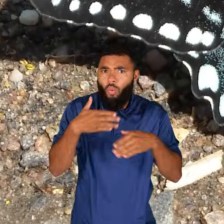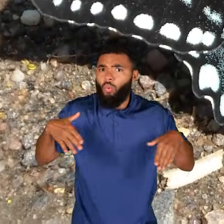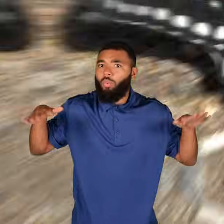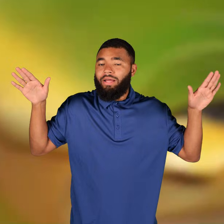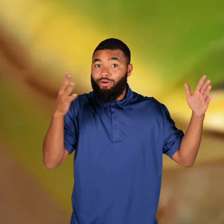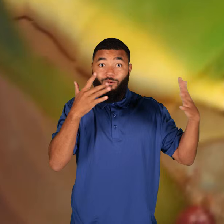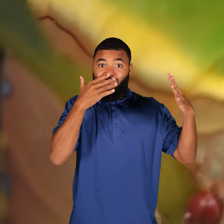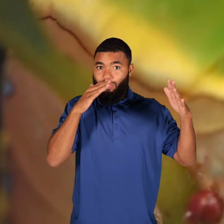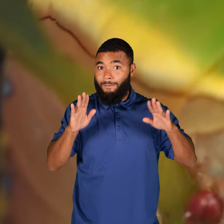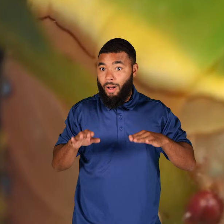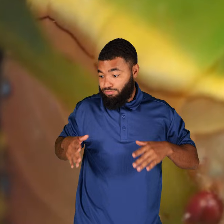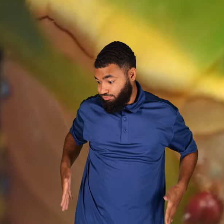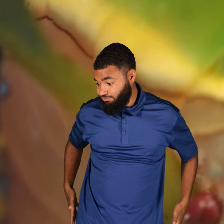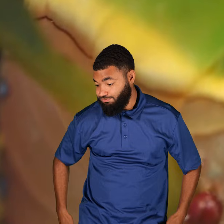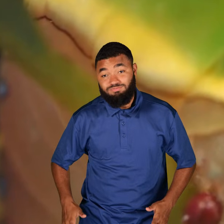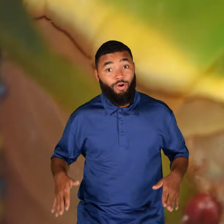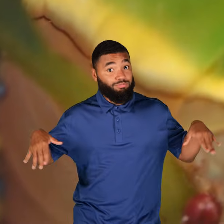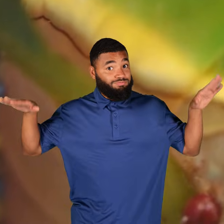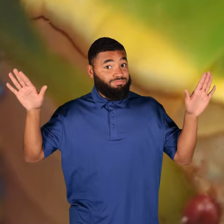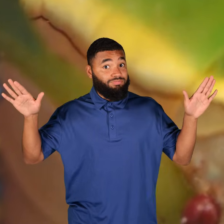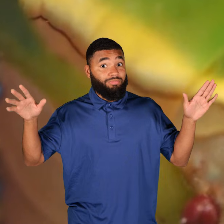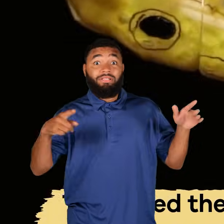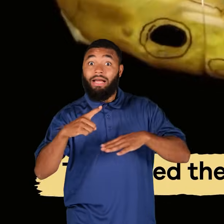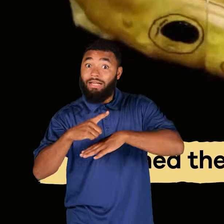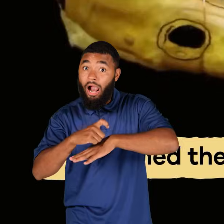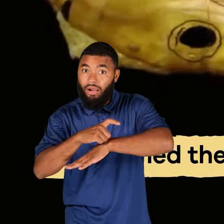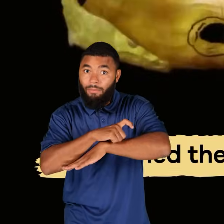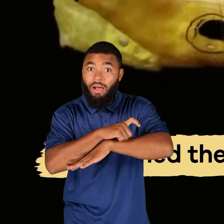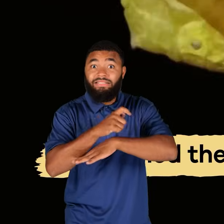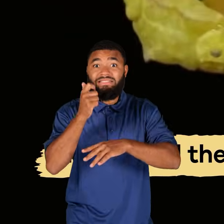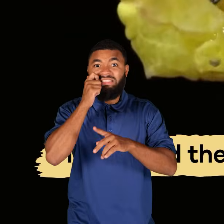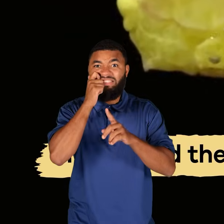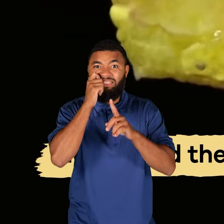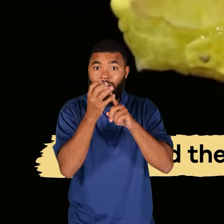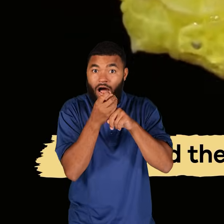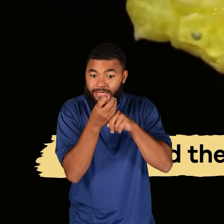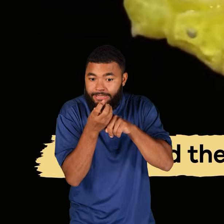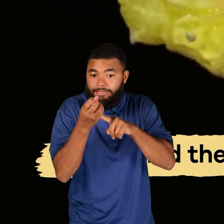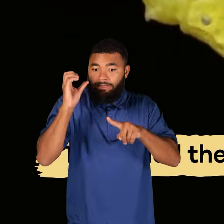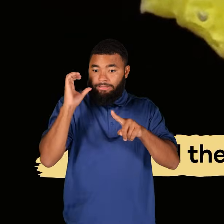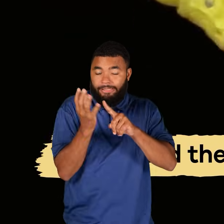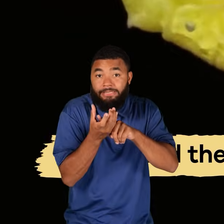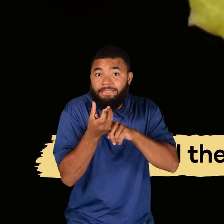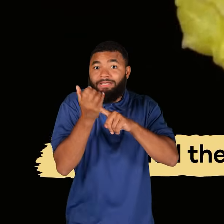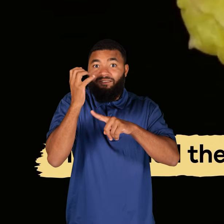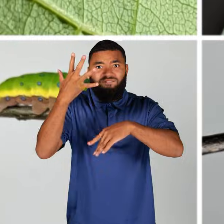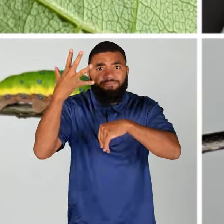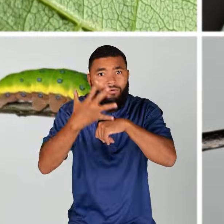bottom. While in this caterpillar stage, they shed their skin 5 times as they